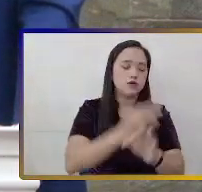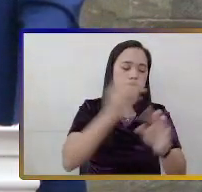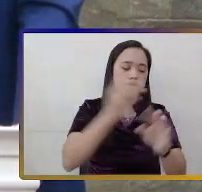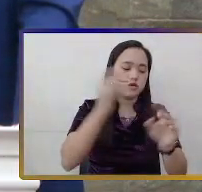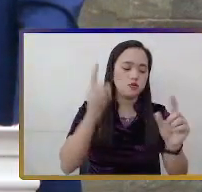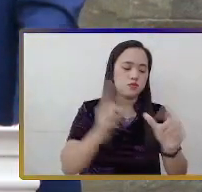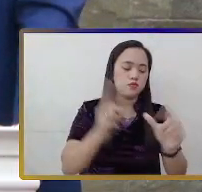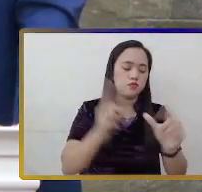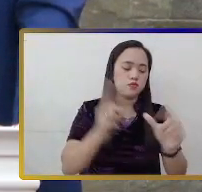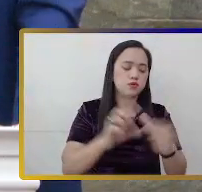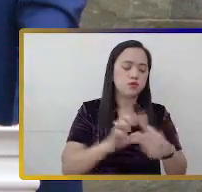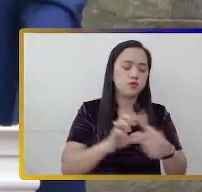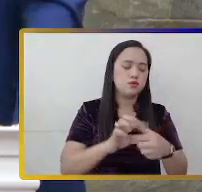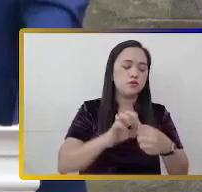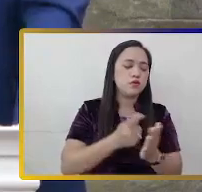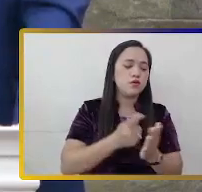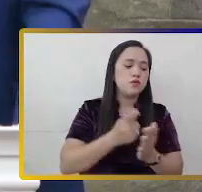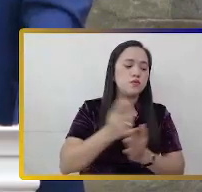of truth be on your way.